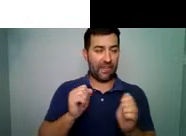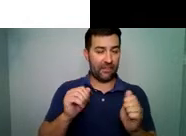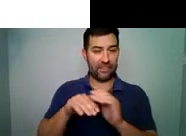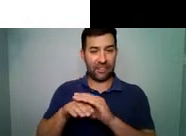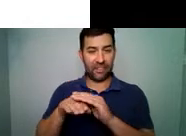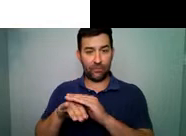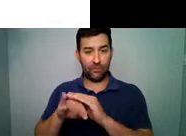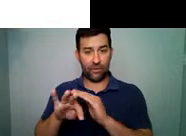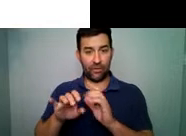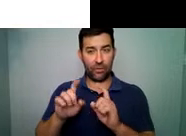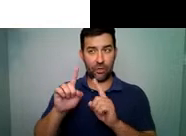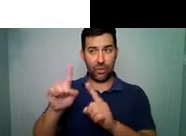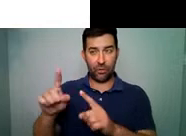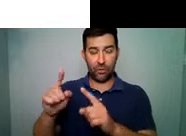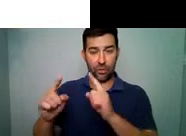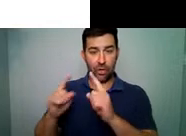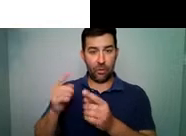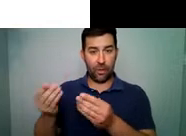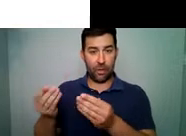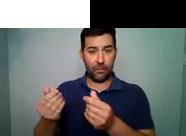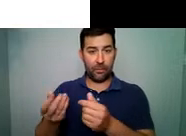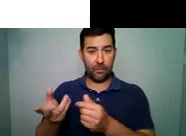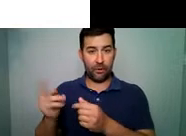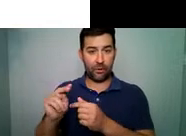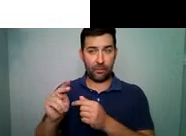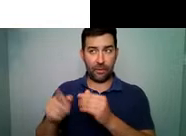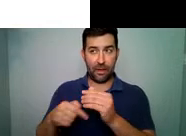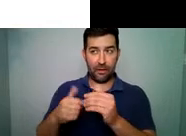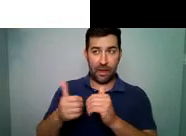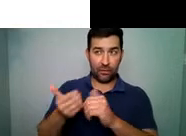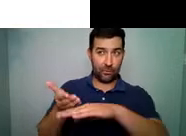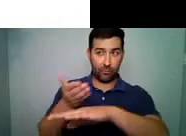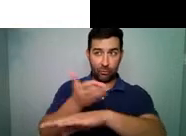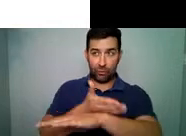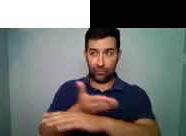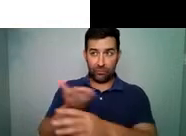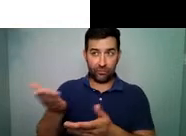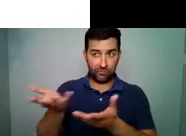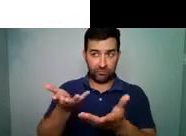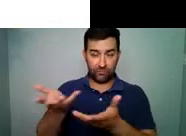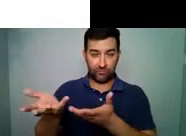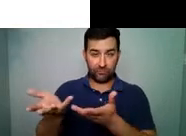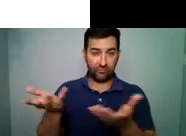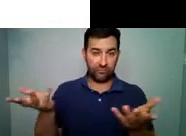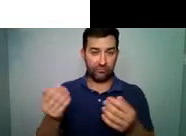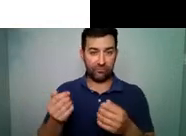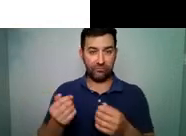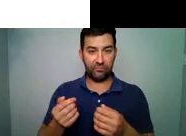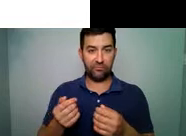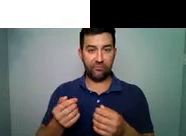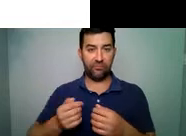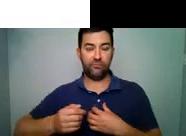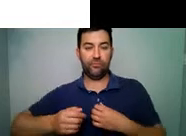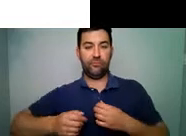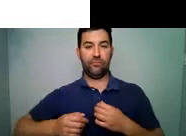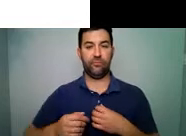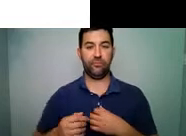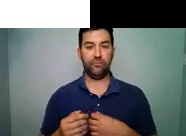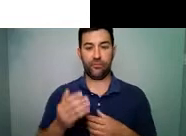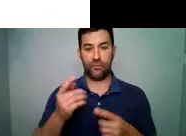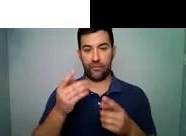a property owner about making an improvement of some kind, just sort of for the record, for